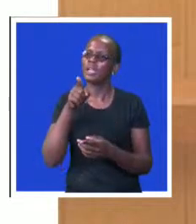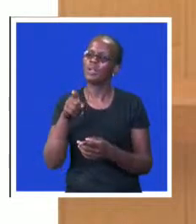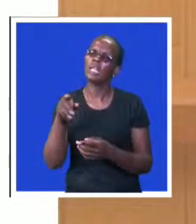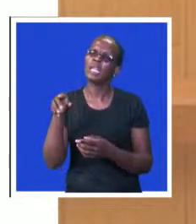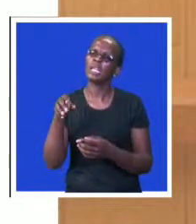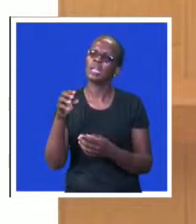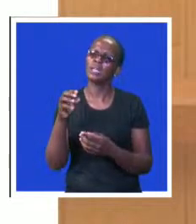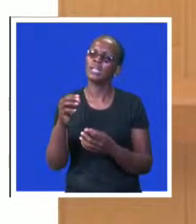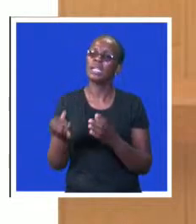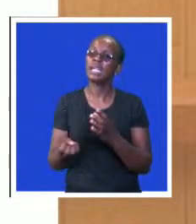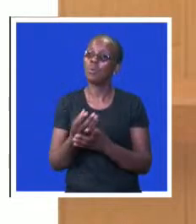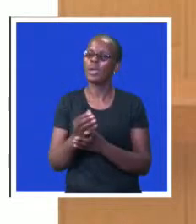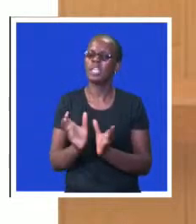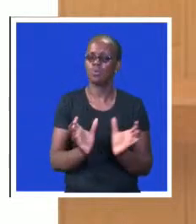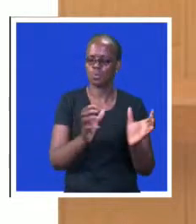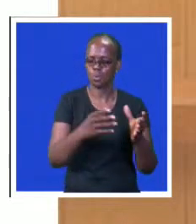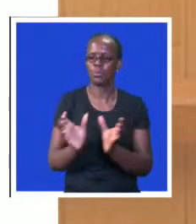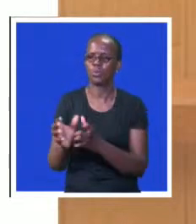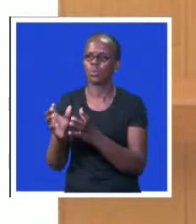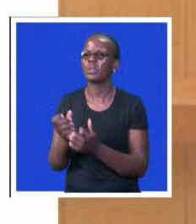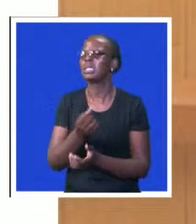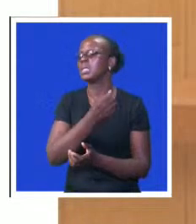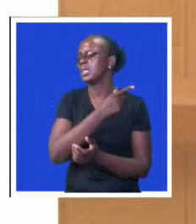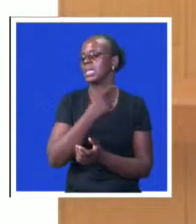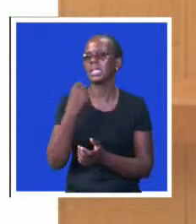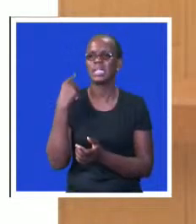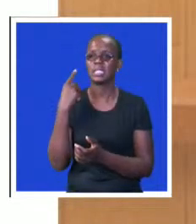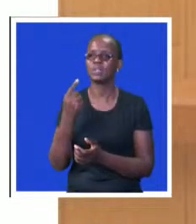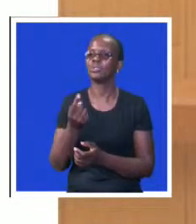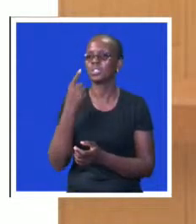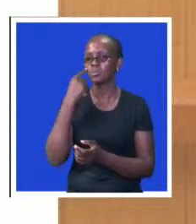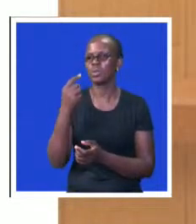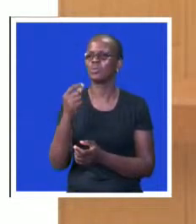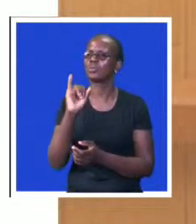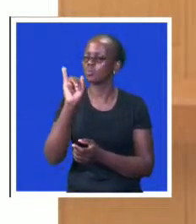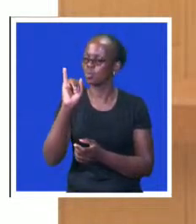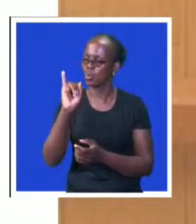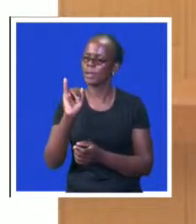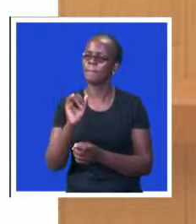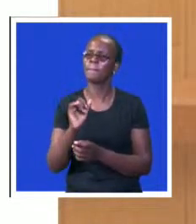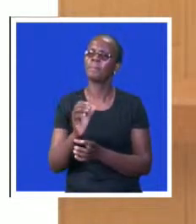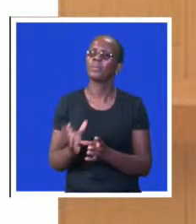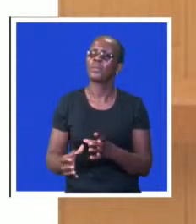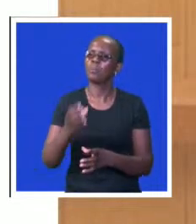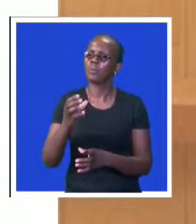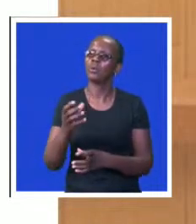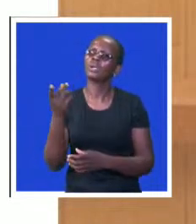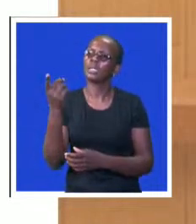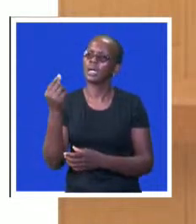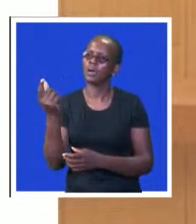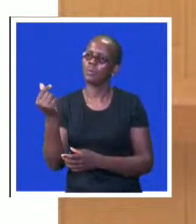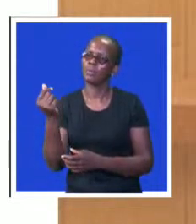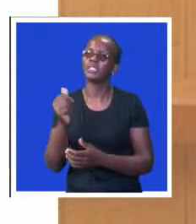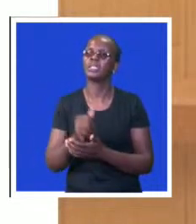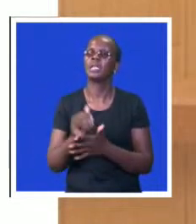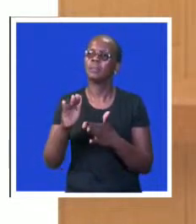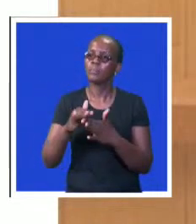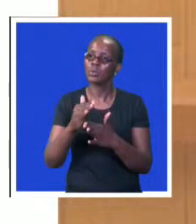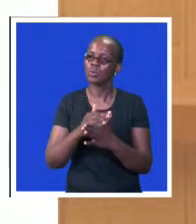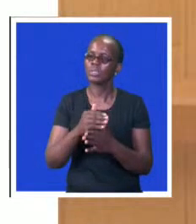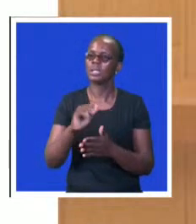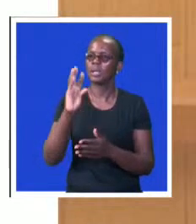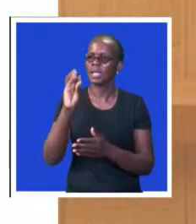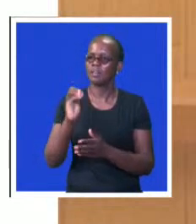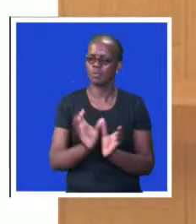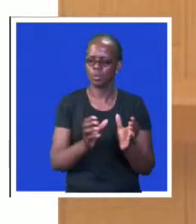how much is the cost price of 1 bottle. So now we will know that we have 20 here, 20 here,